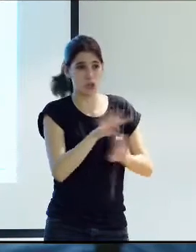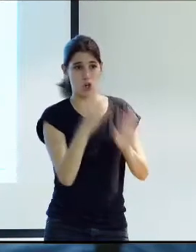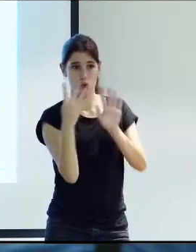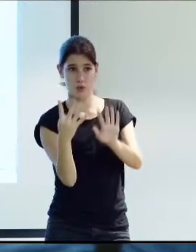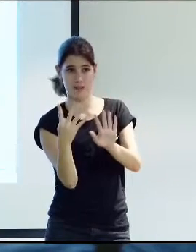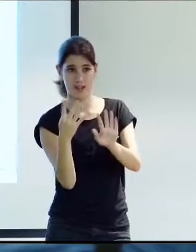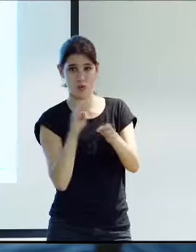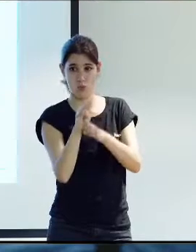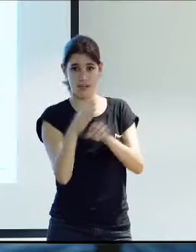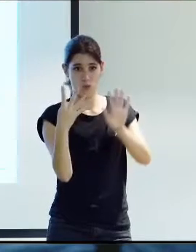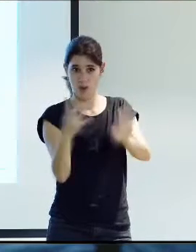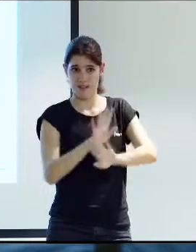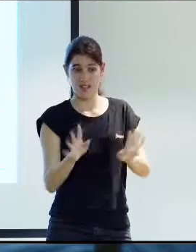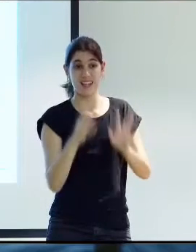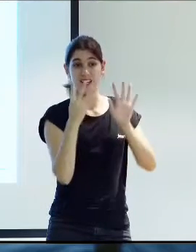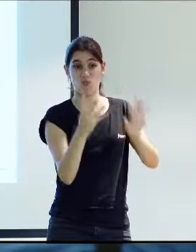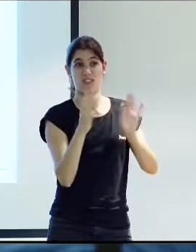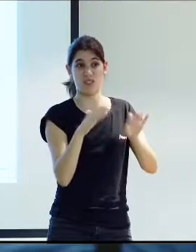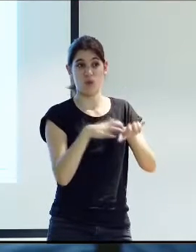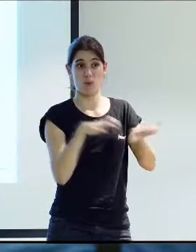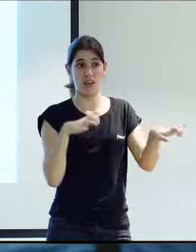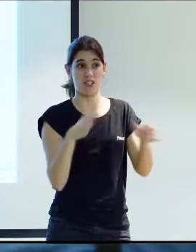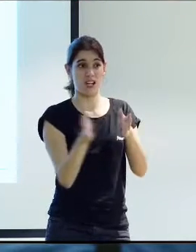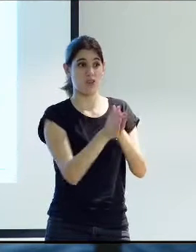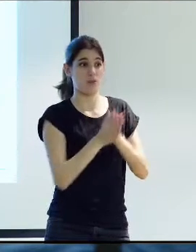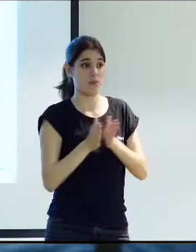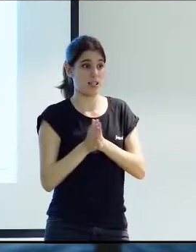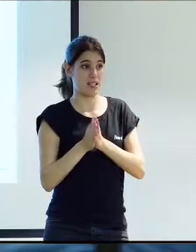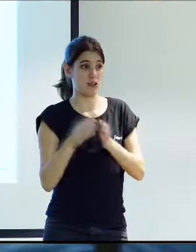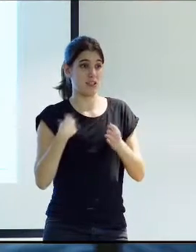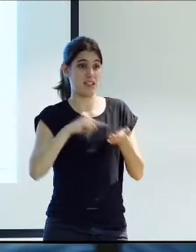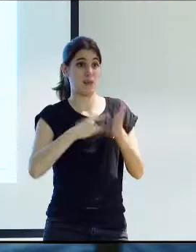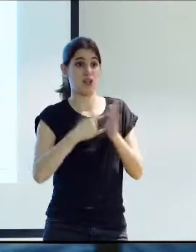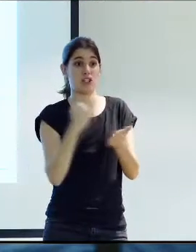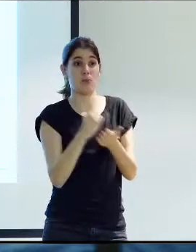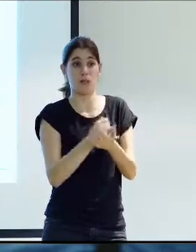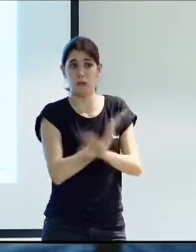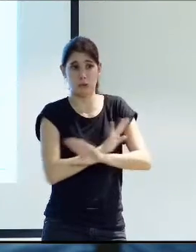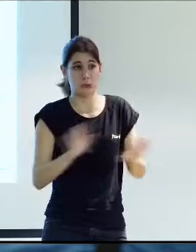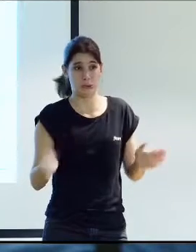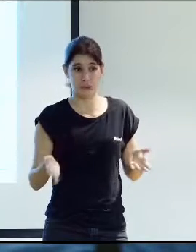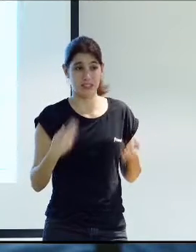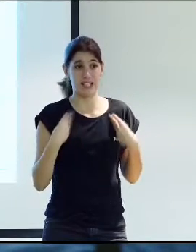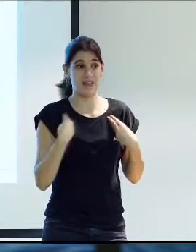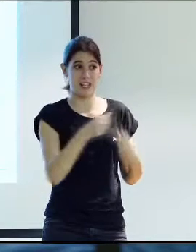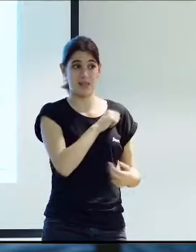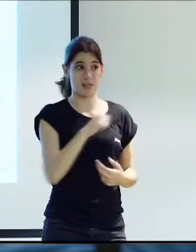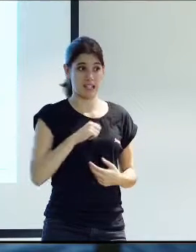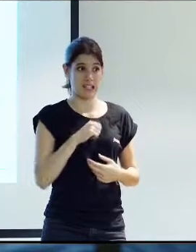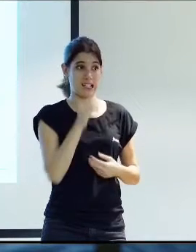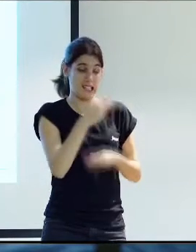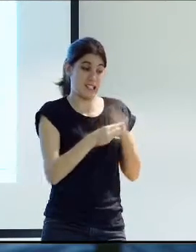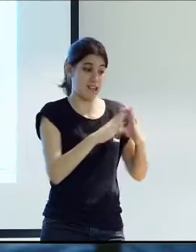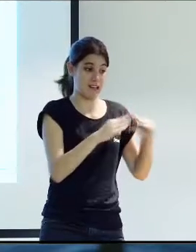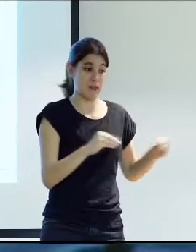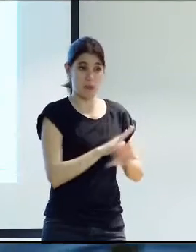of those 9, I'd say that most come from our colleagues who are part of the pilot project for independent living,